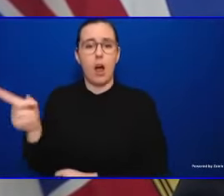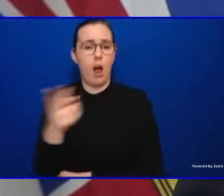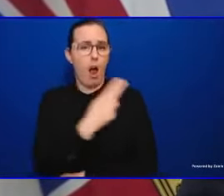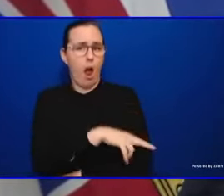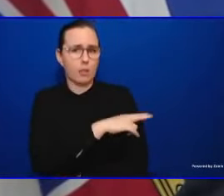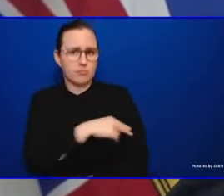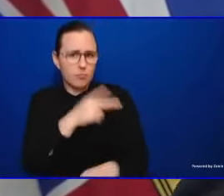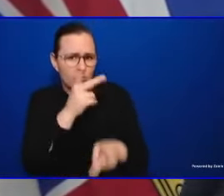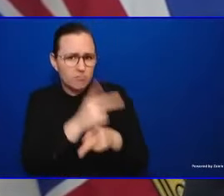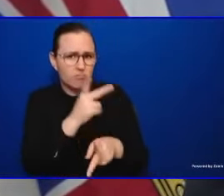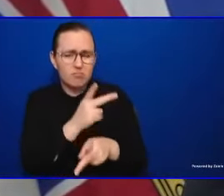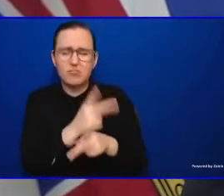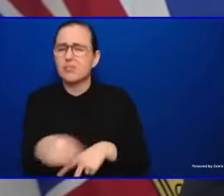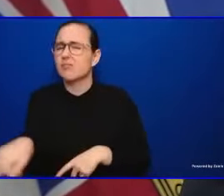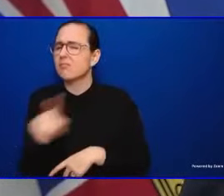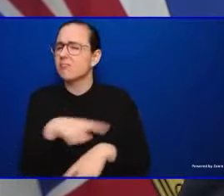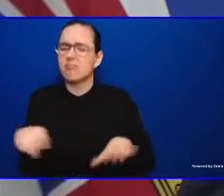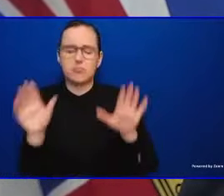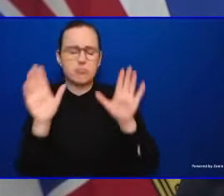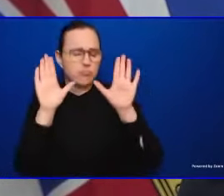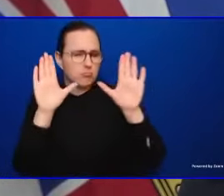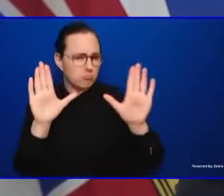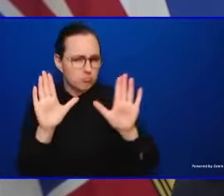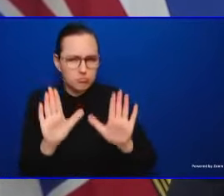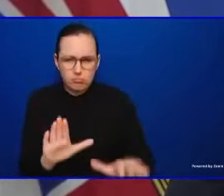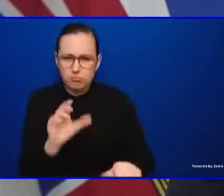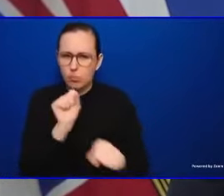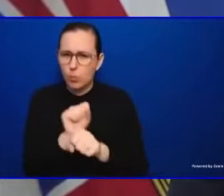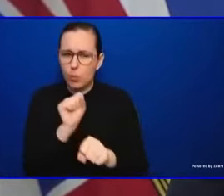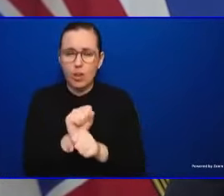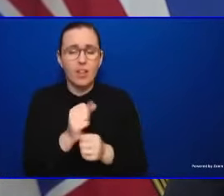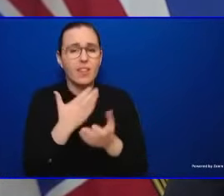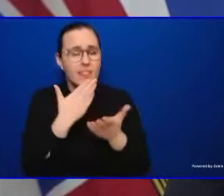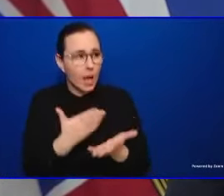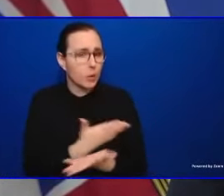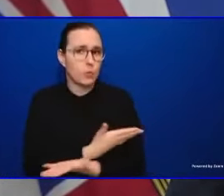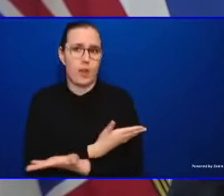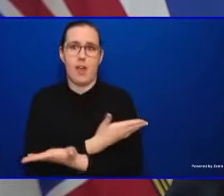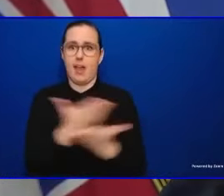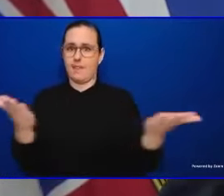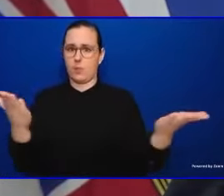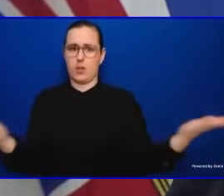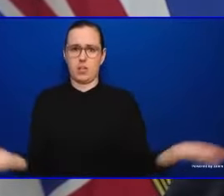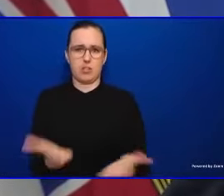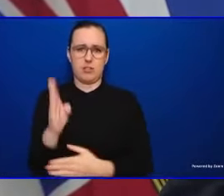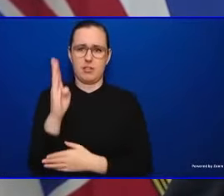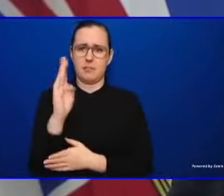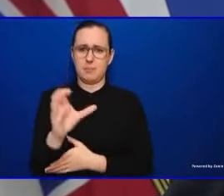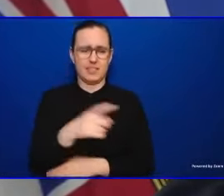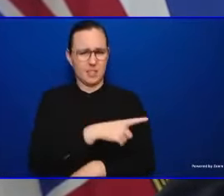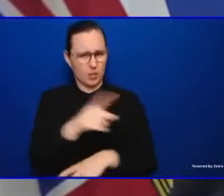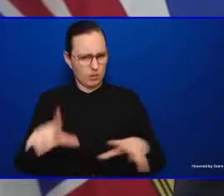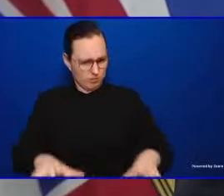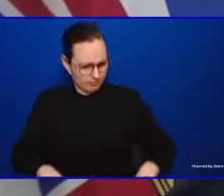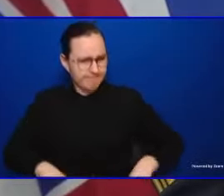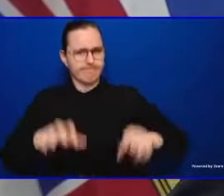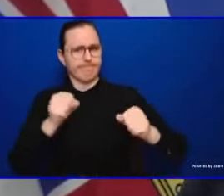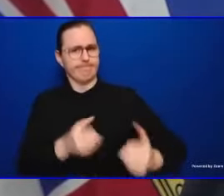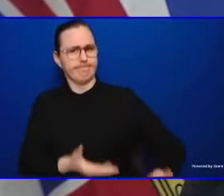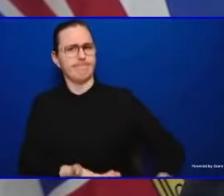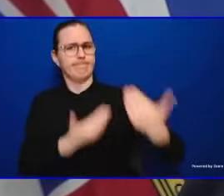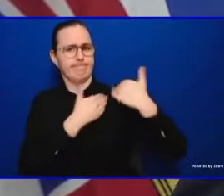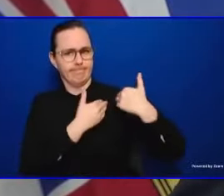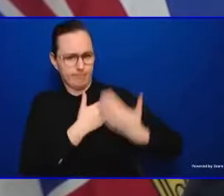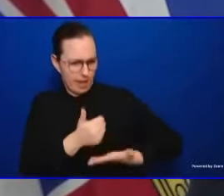to everyone in BC who is, I believe, doing their part to help all of us, help each other, help our friends, our